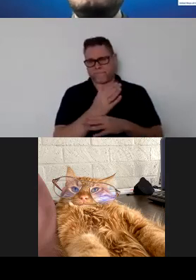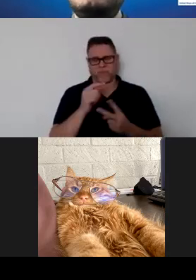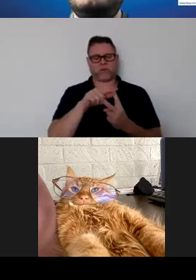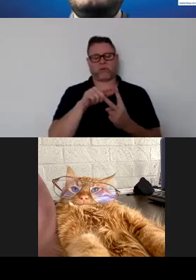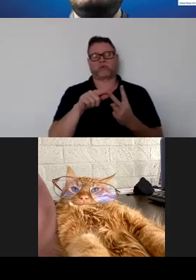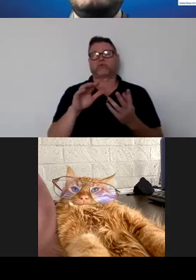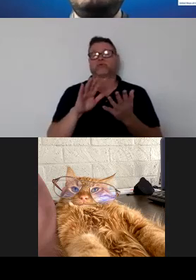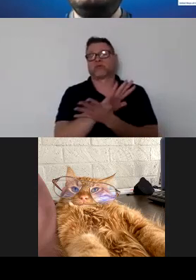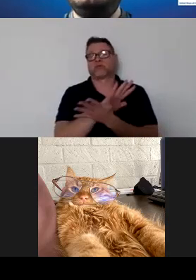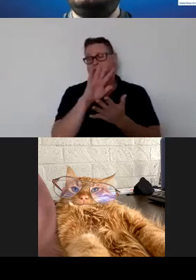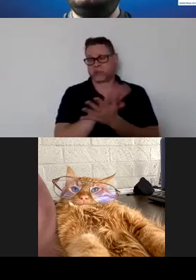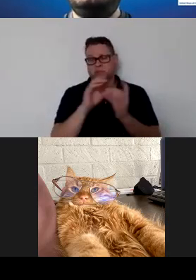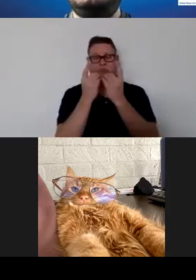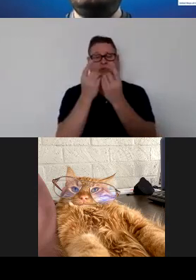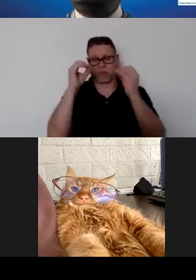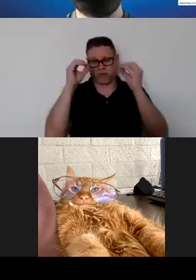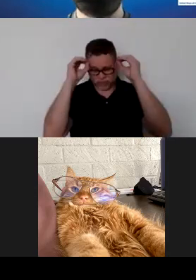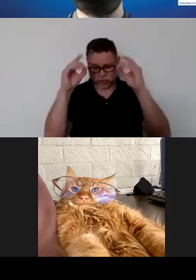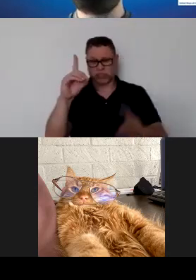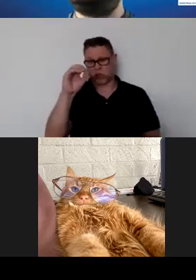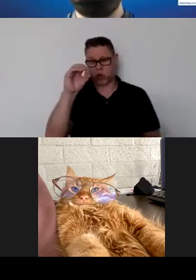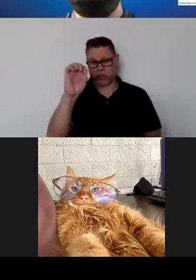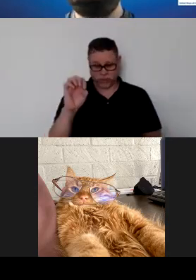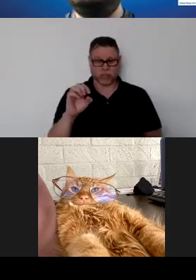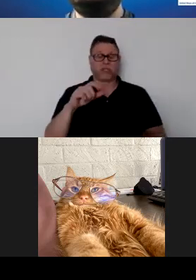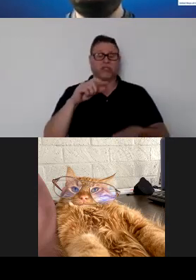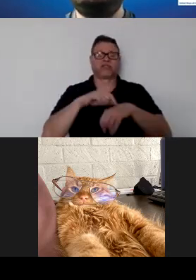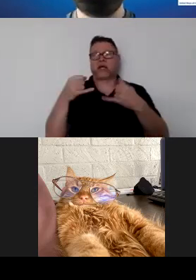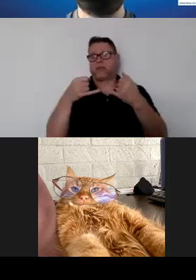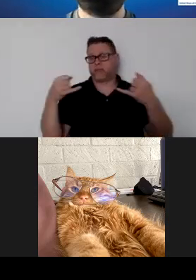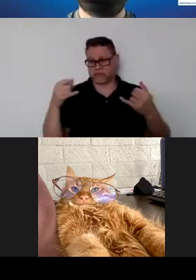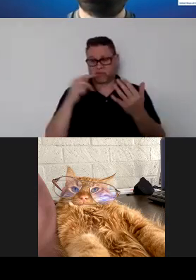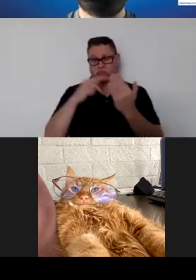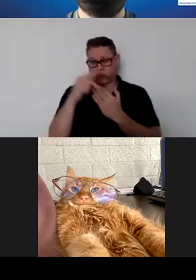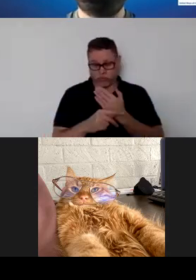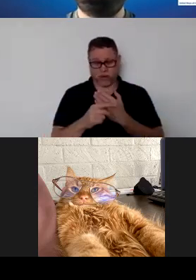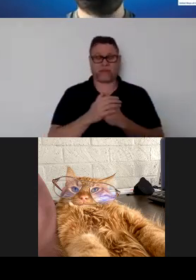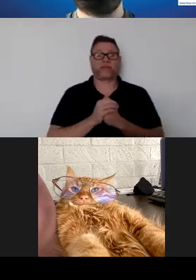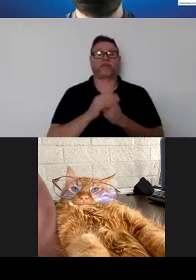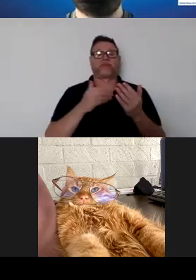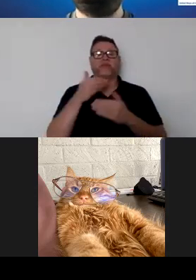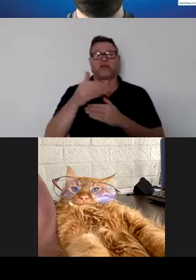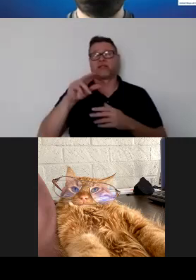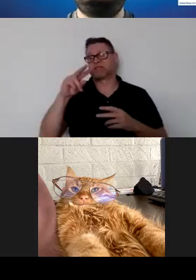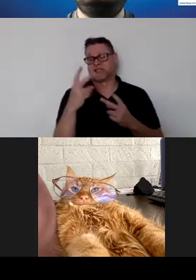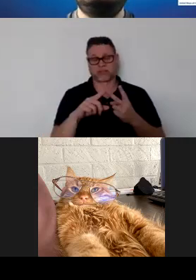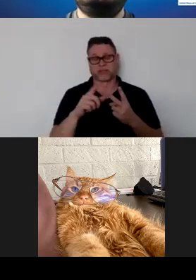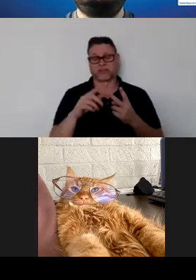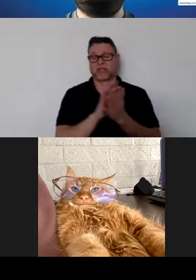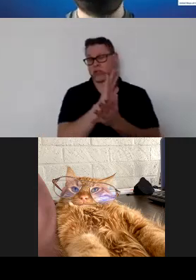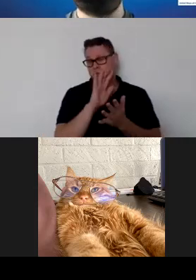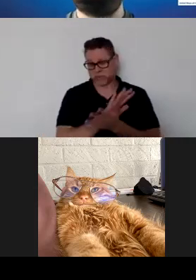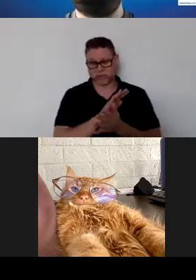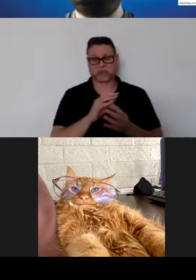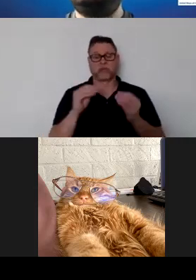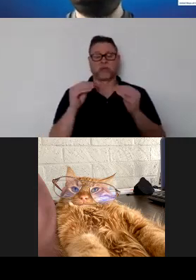documents that the Department of Education has shared, one in terms of timelines for the program, and then the second document would be the